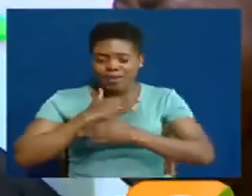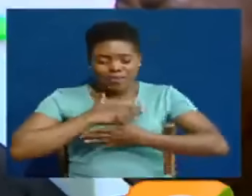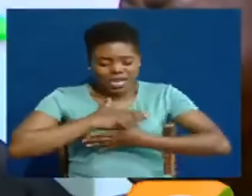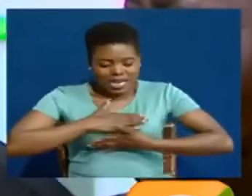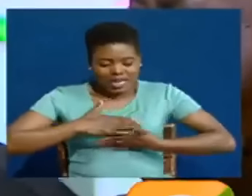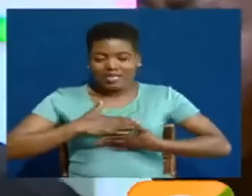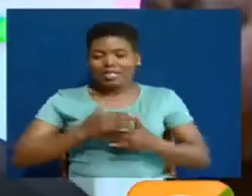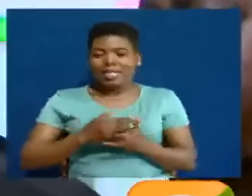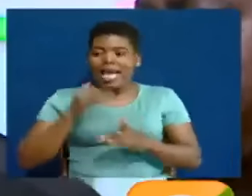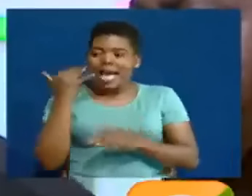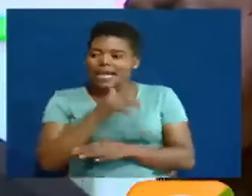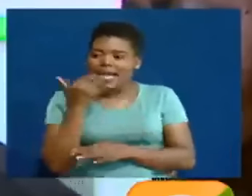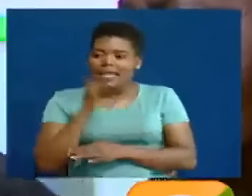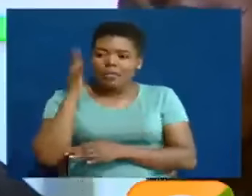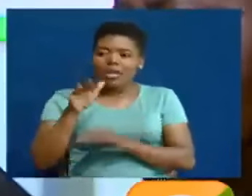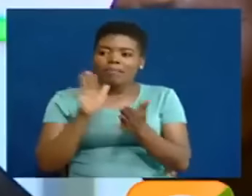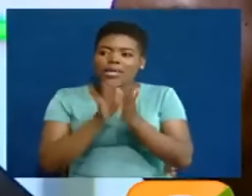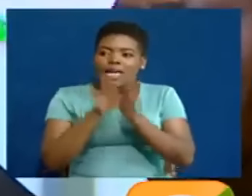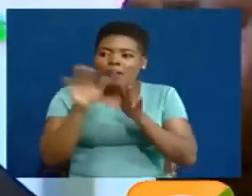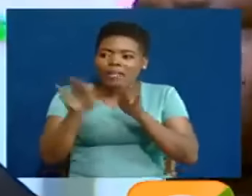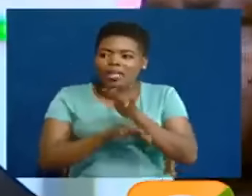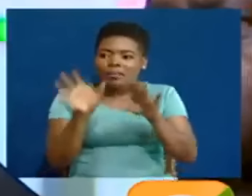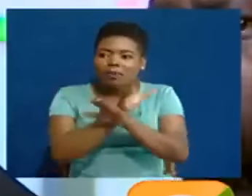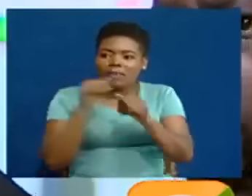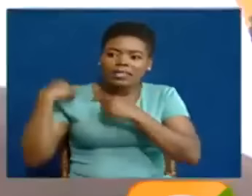Gachagua will be deputy president